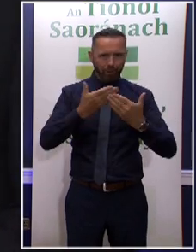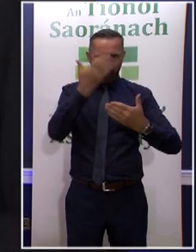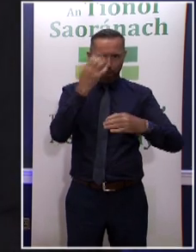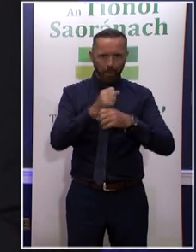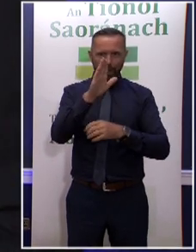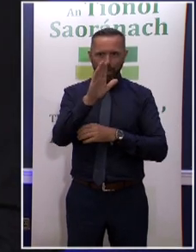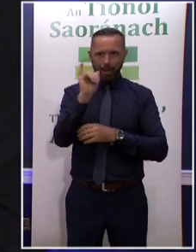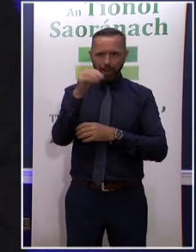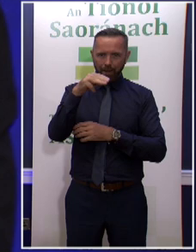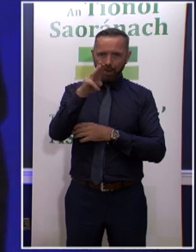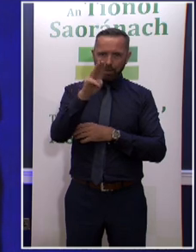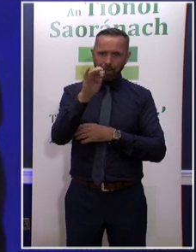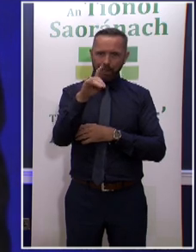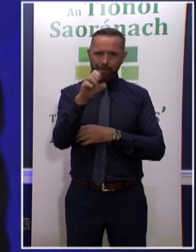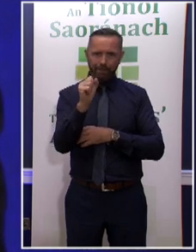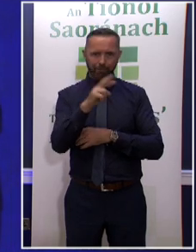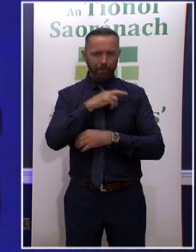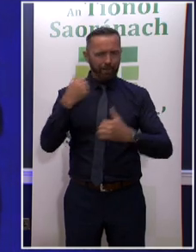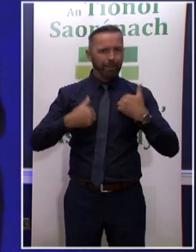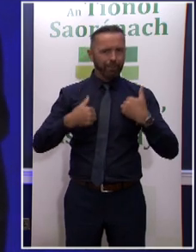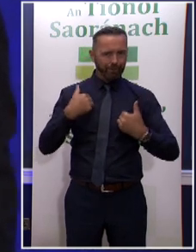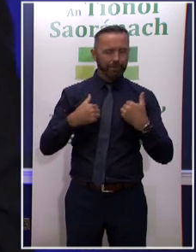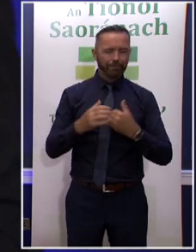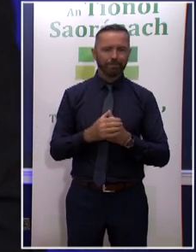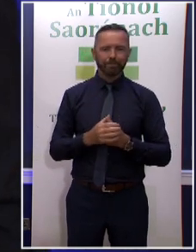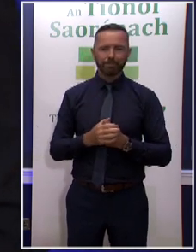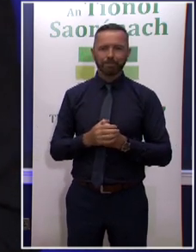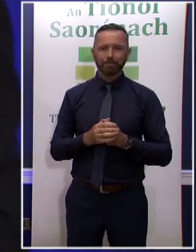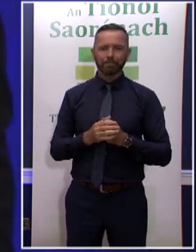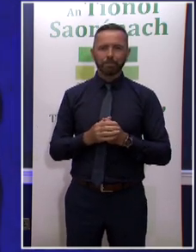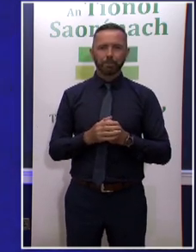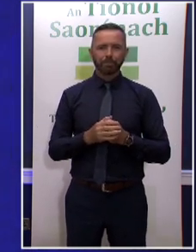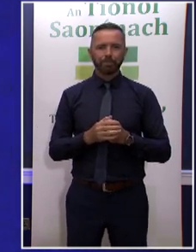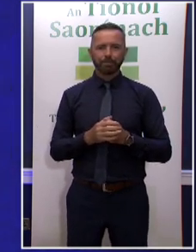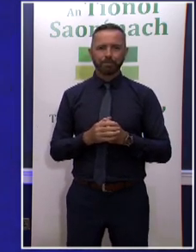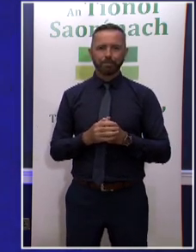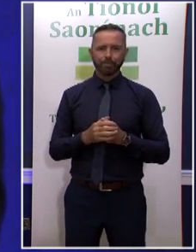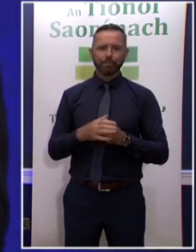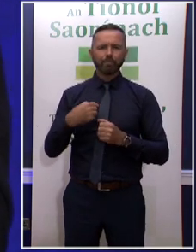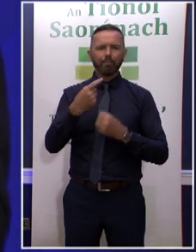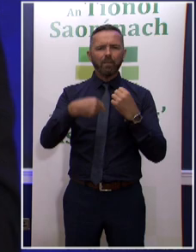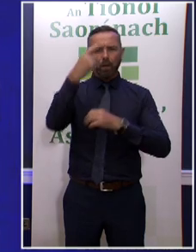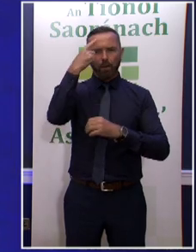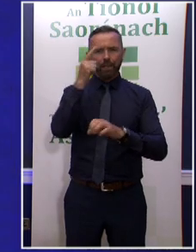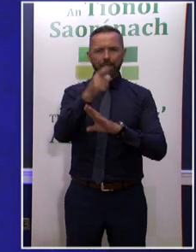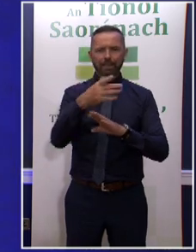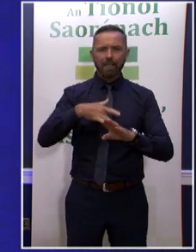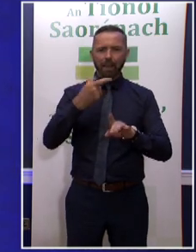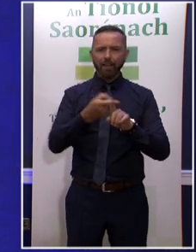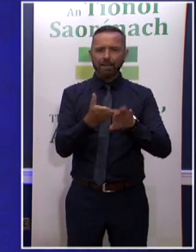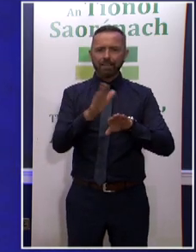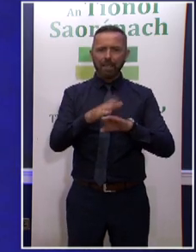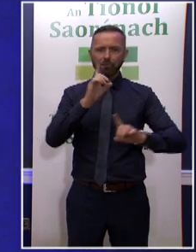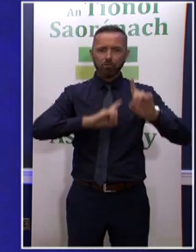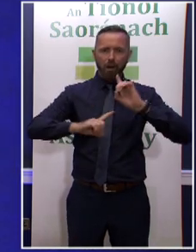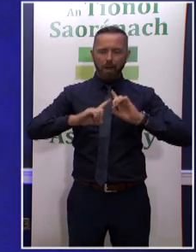studying their extraordinary biology as well, strange as it may seem. But I always think that these life and death dramas are going on all